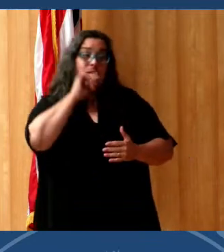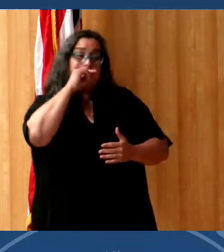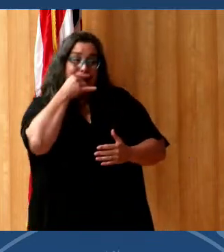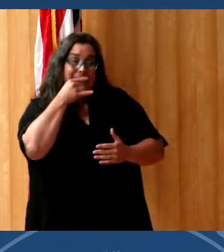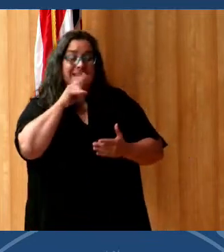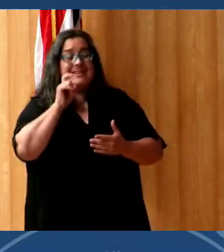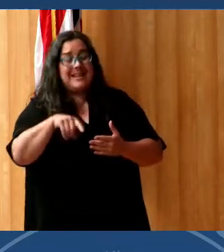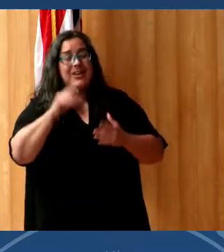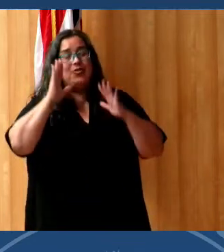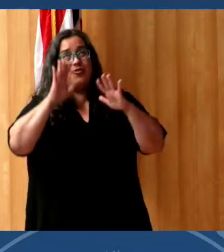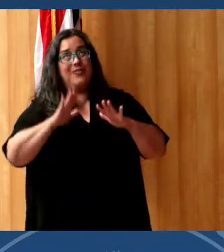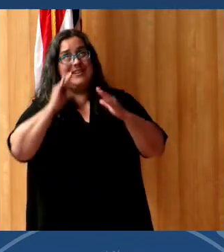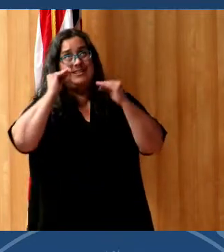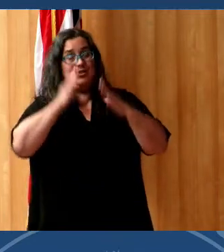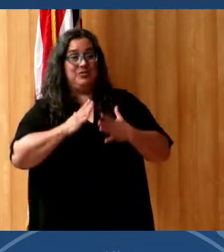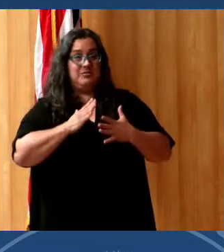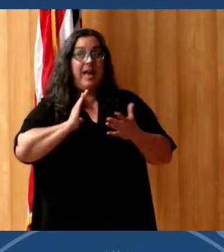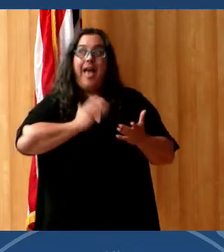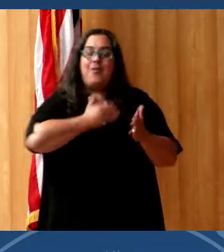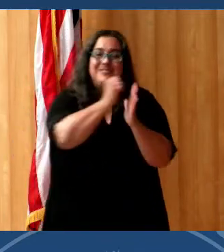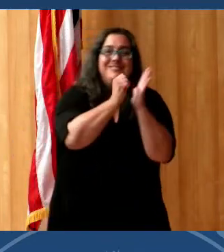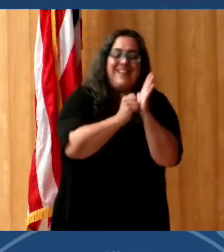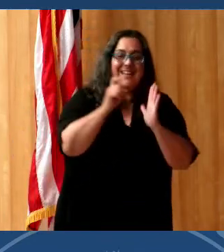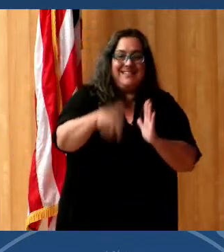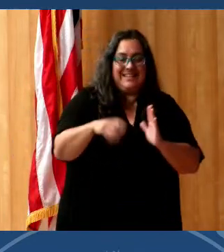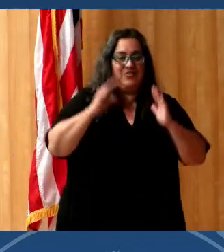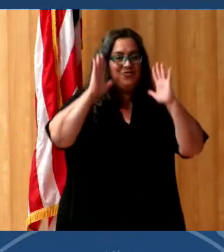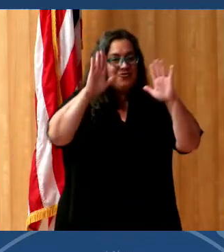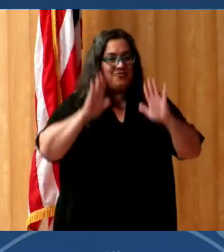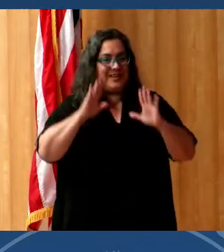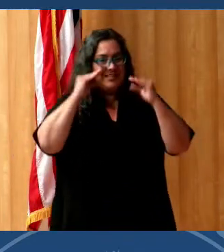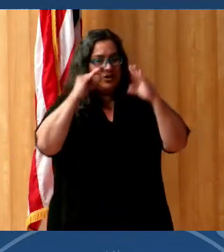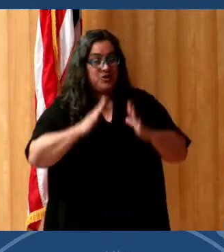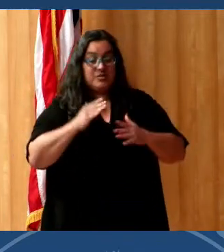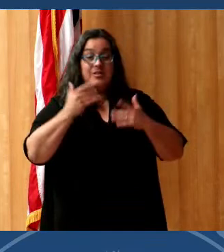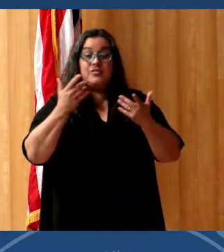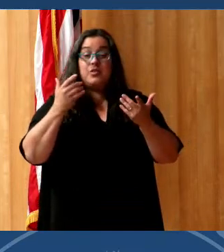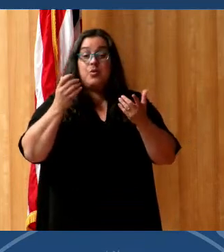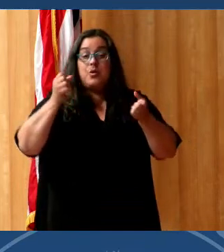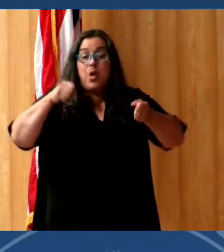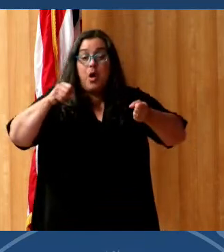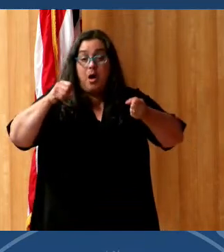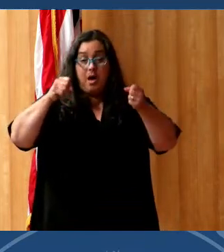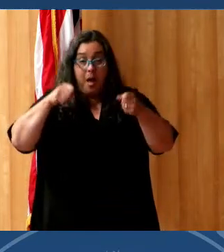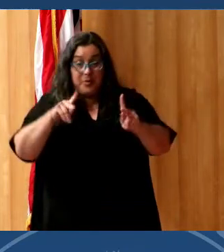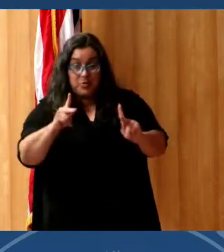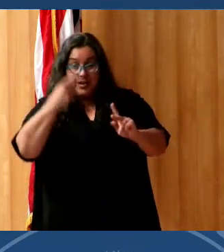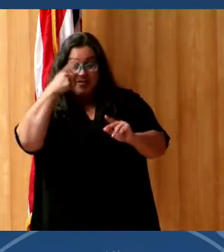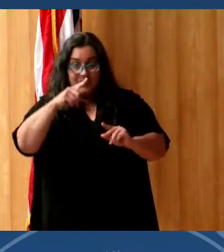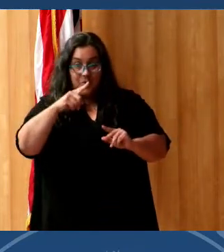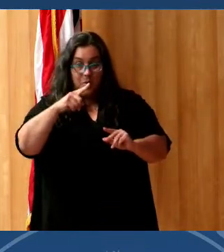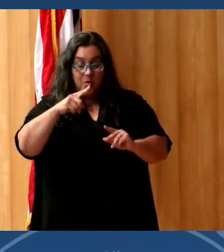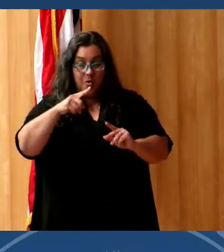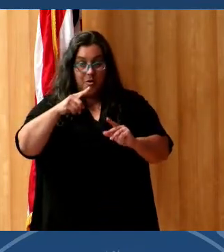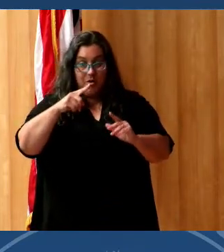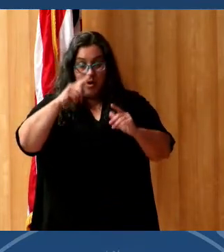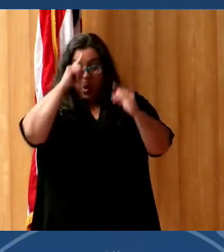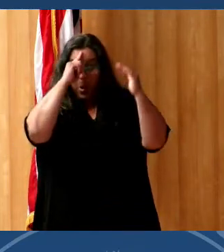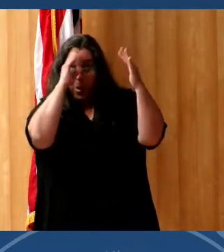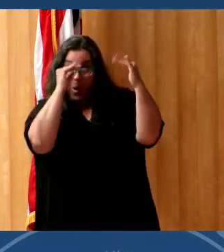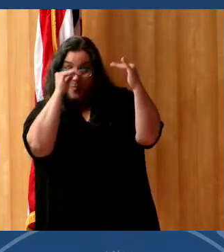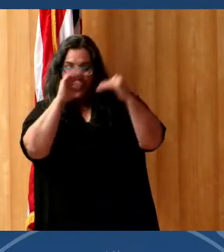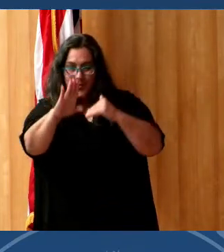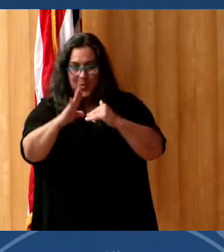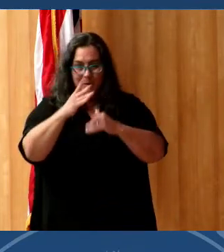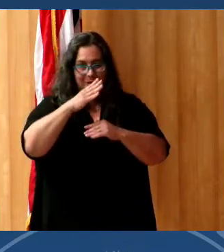our state needs great teachers. So the opportunity to hopefully that your summer experience inspired you